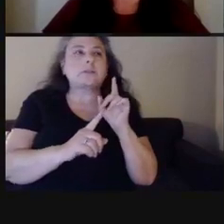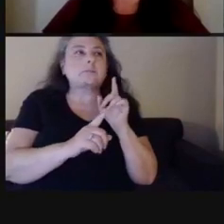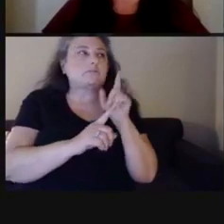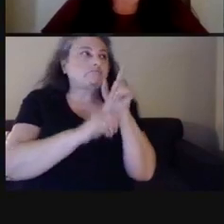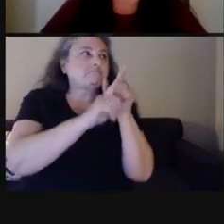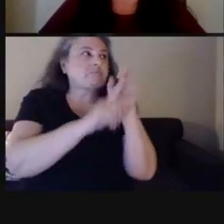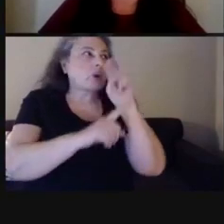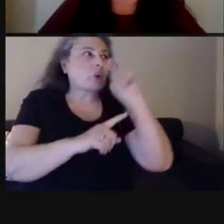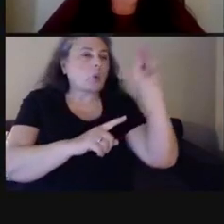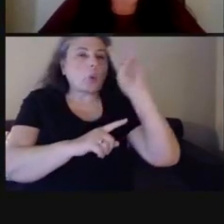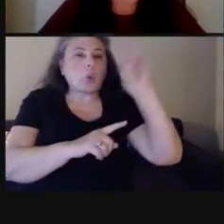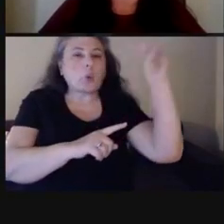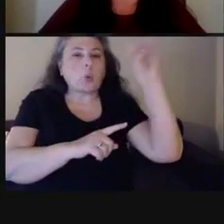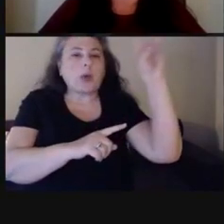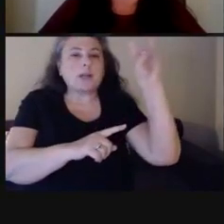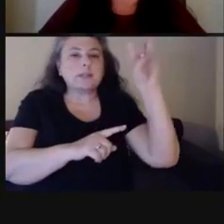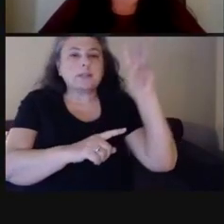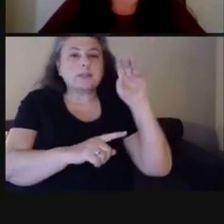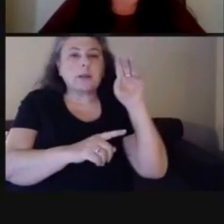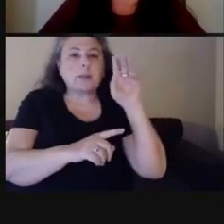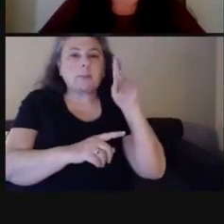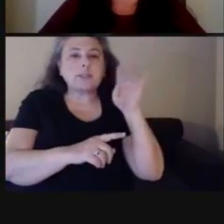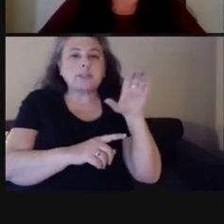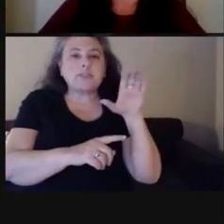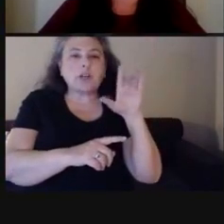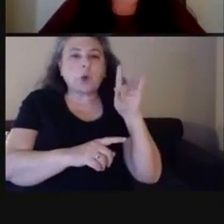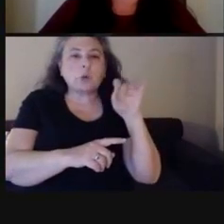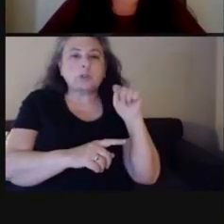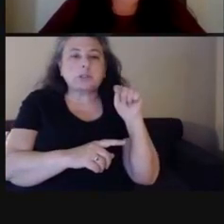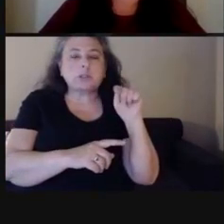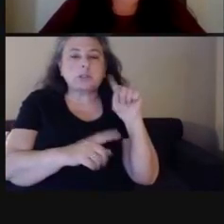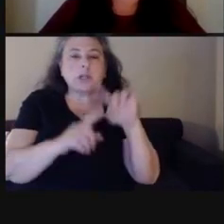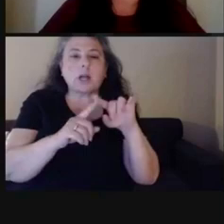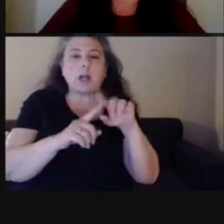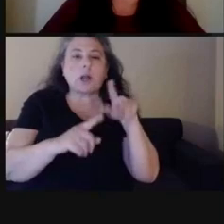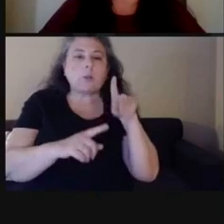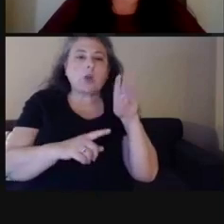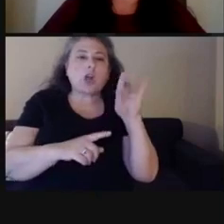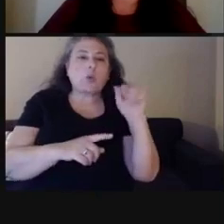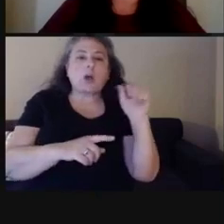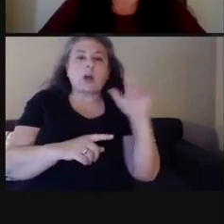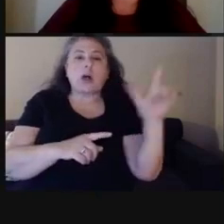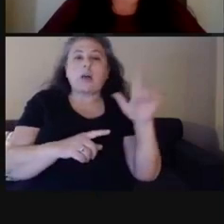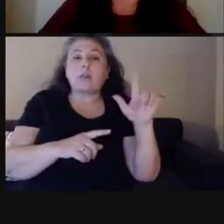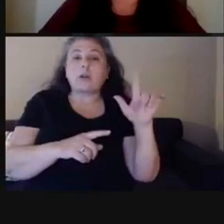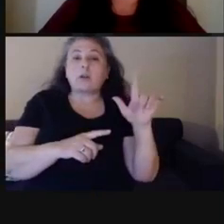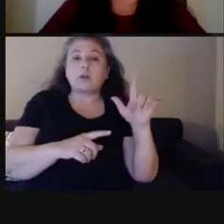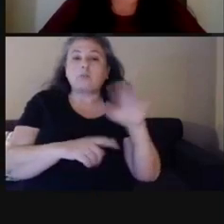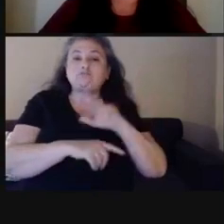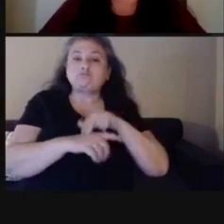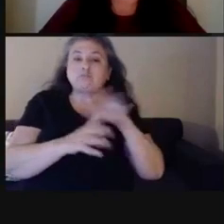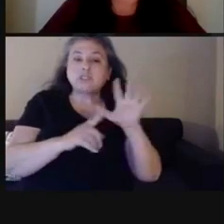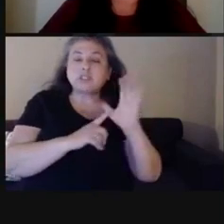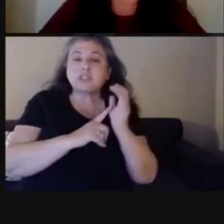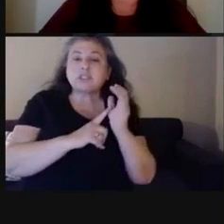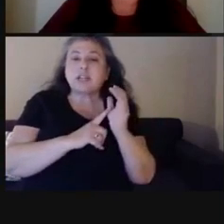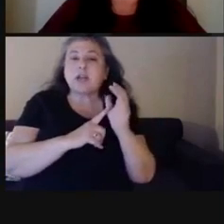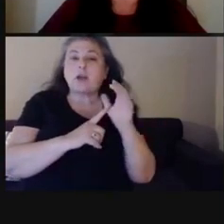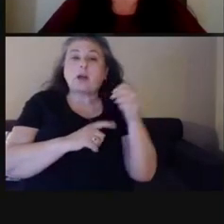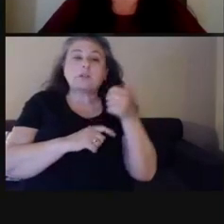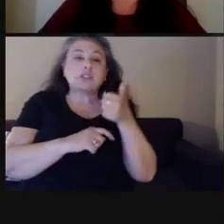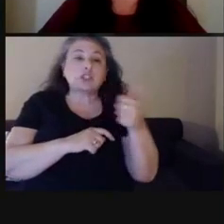the Puyallup and other indigenous cultures there. They took canoe journeys,